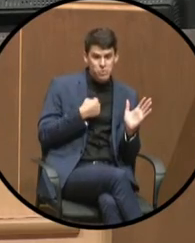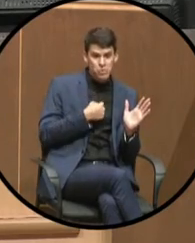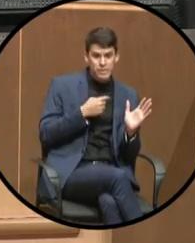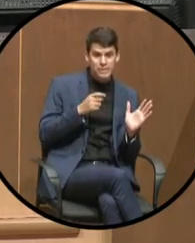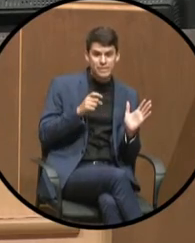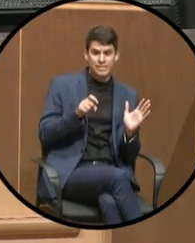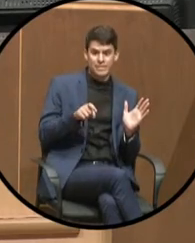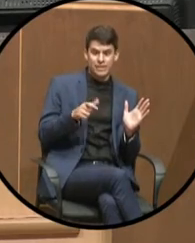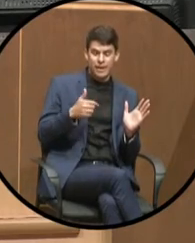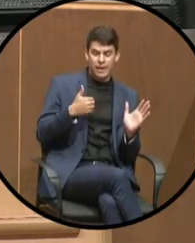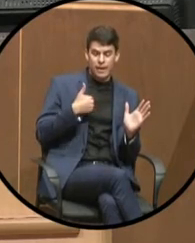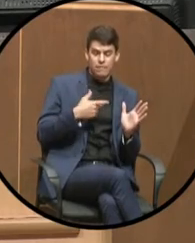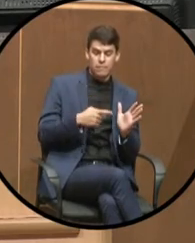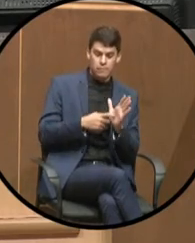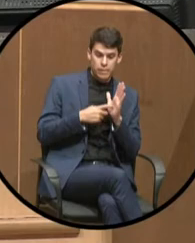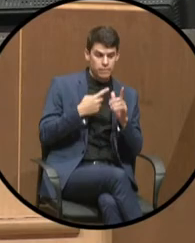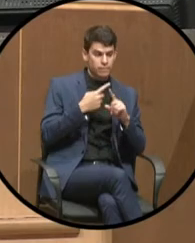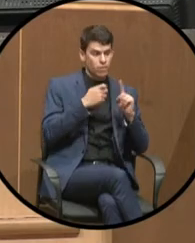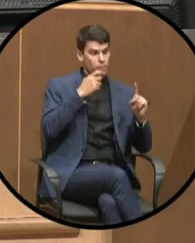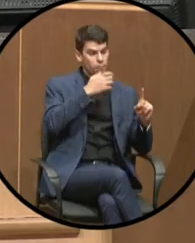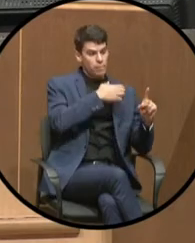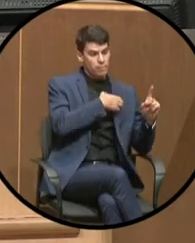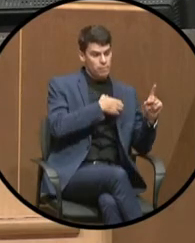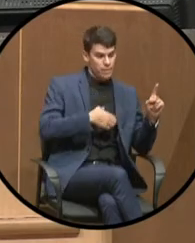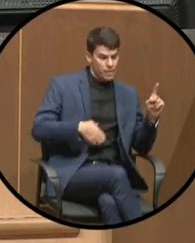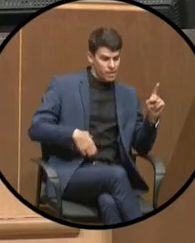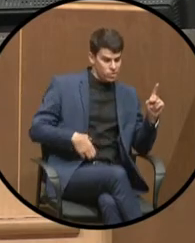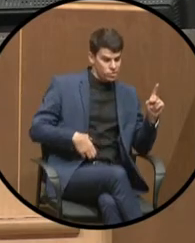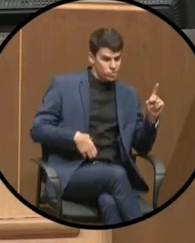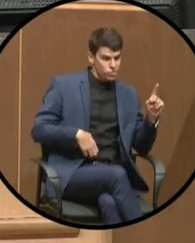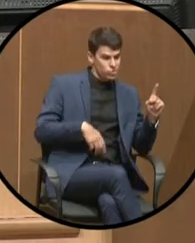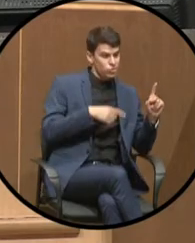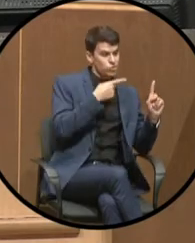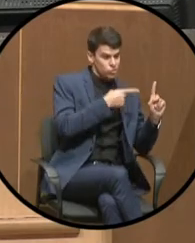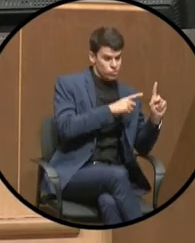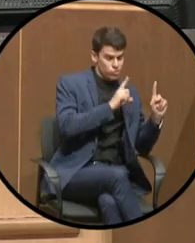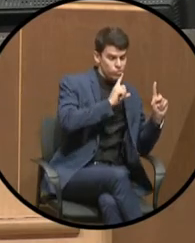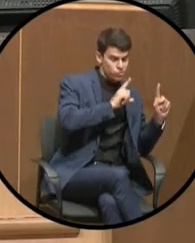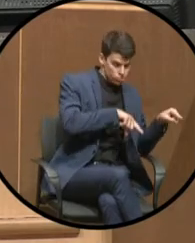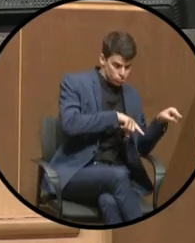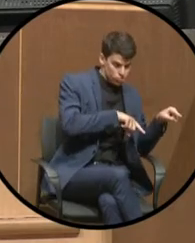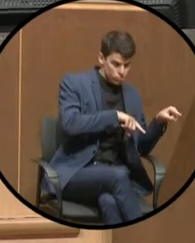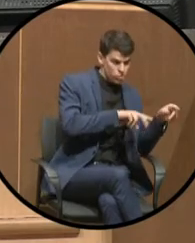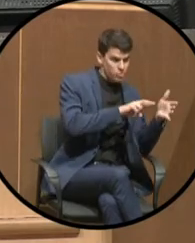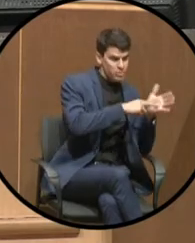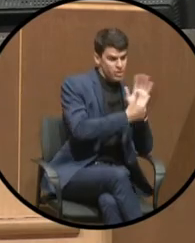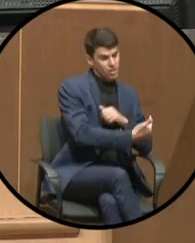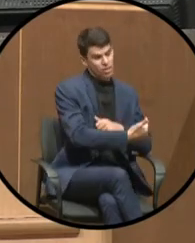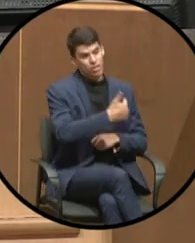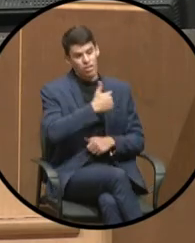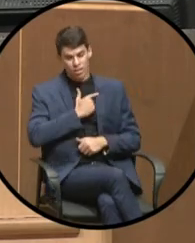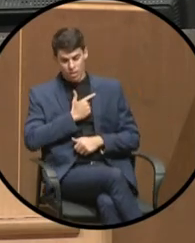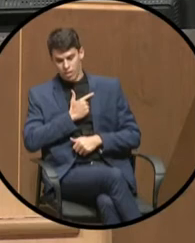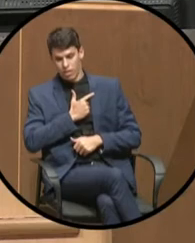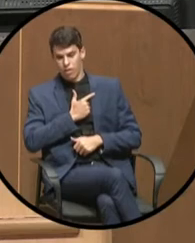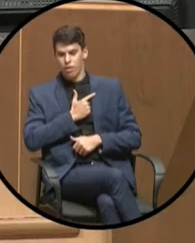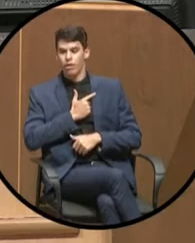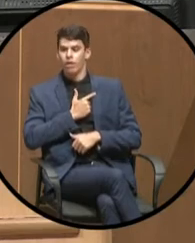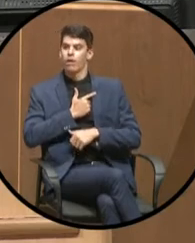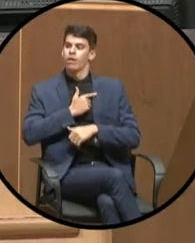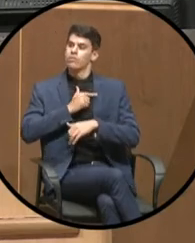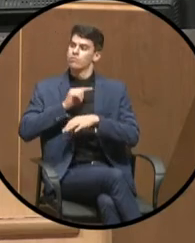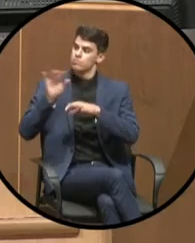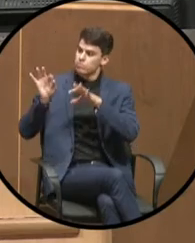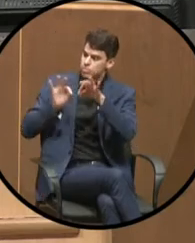a mandate from the mayor in order for us to give direction to the